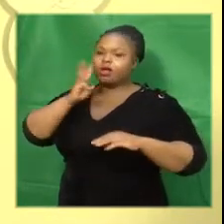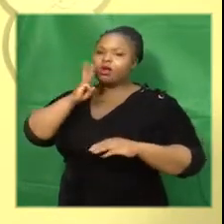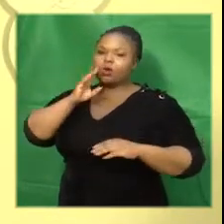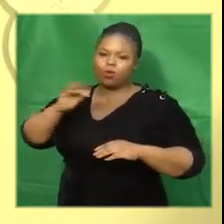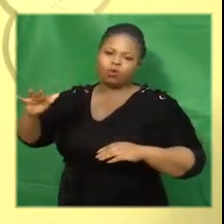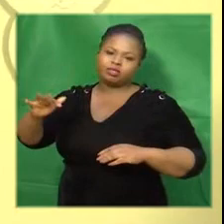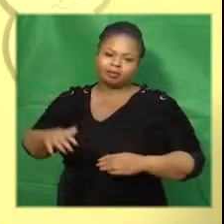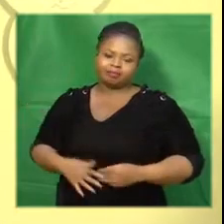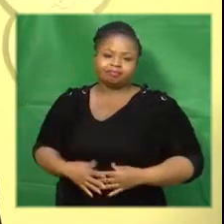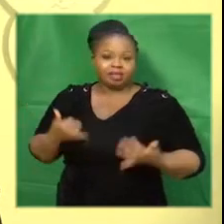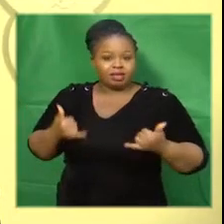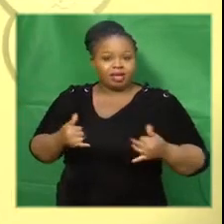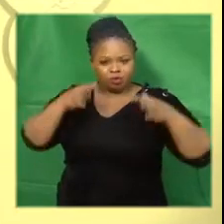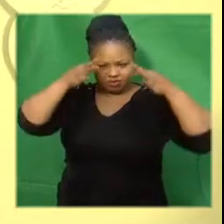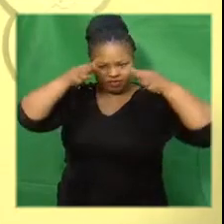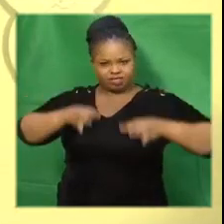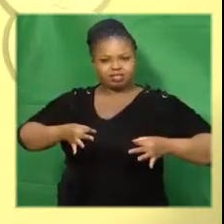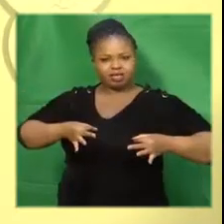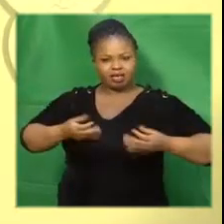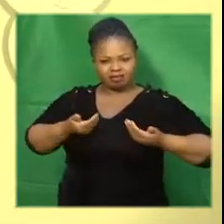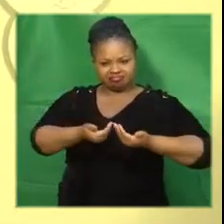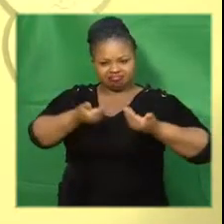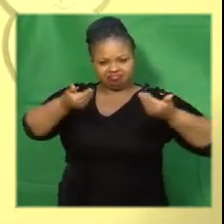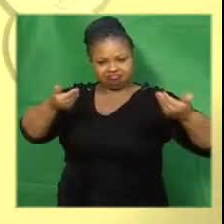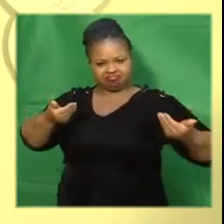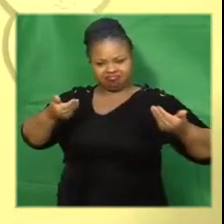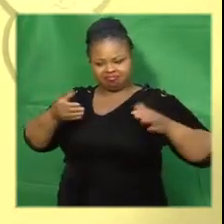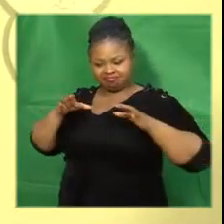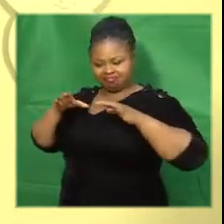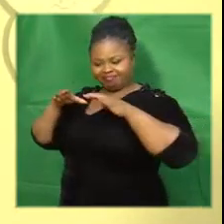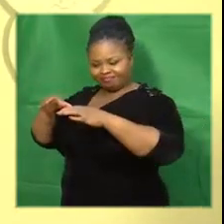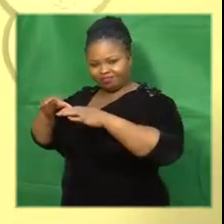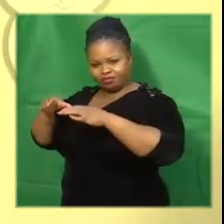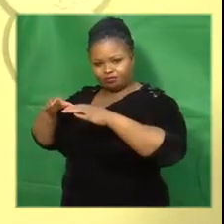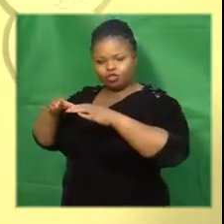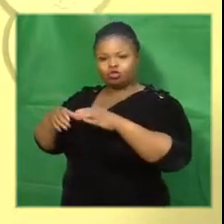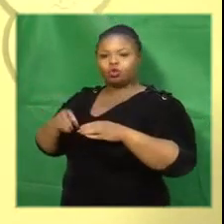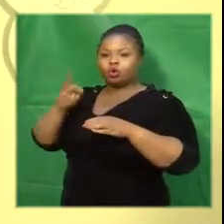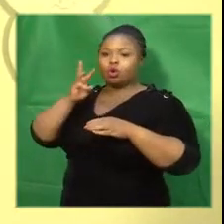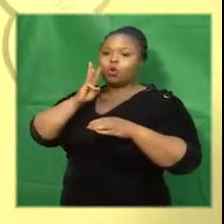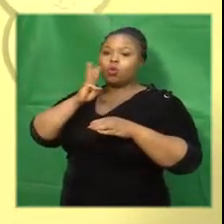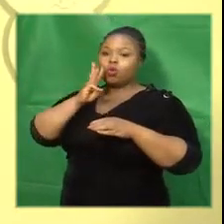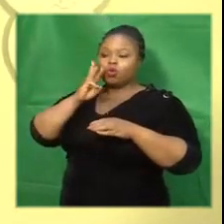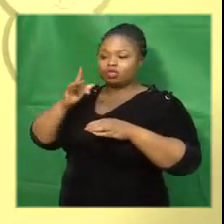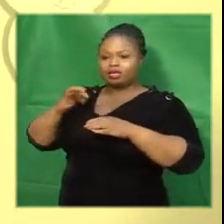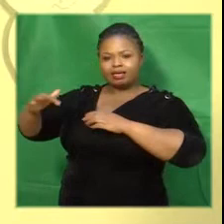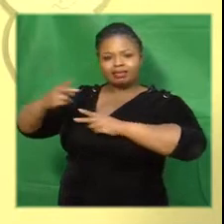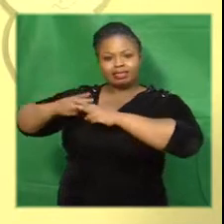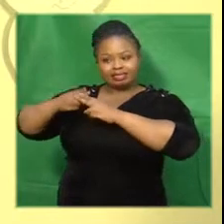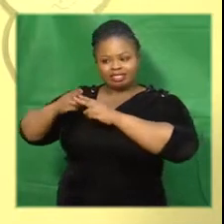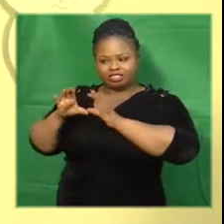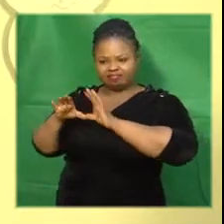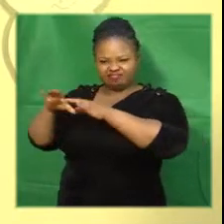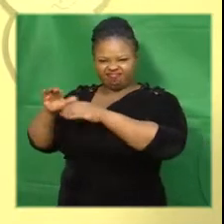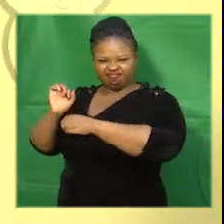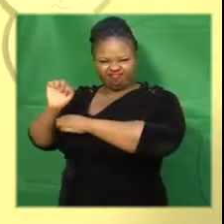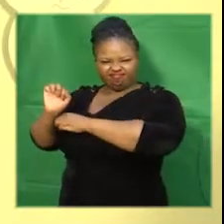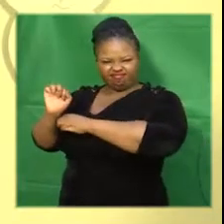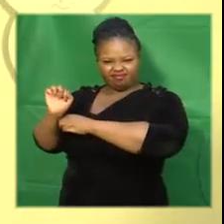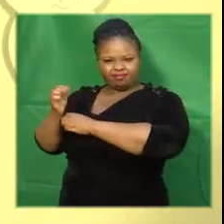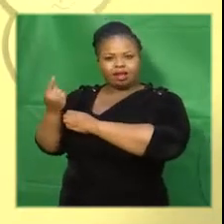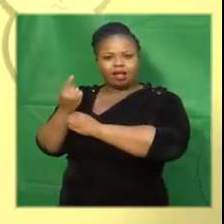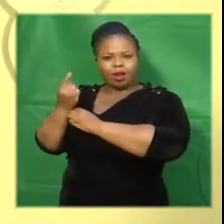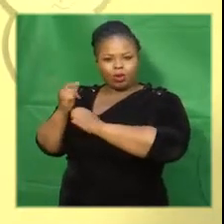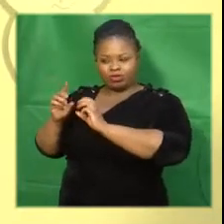We've therefore decided that water and sanitation should be a separate ministry, which will enable